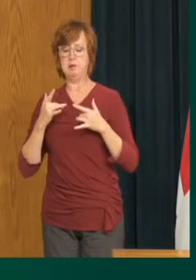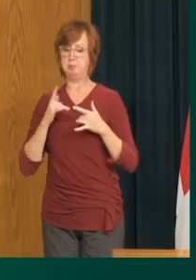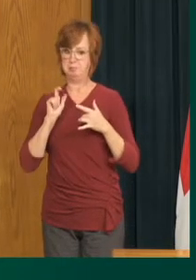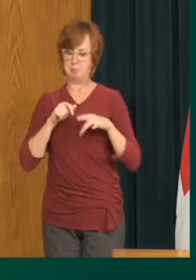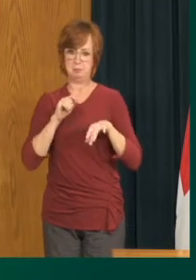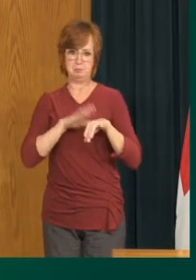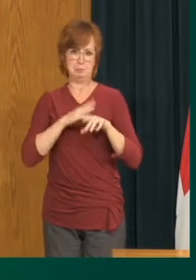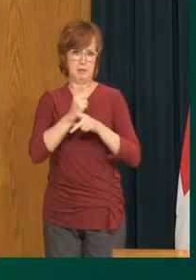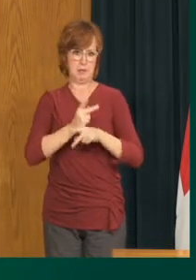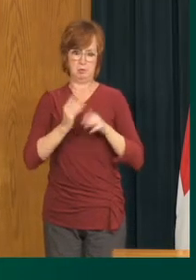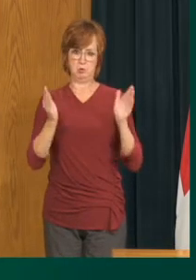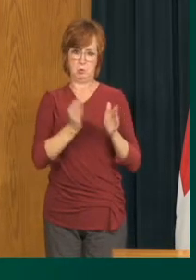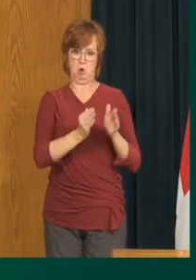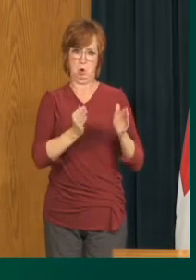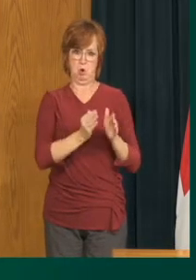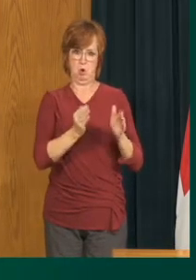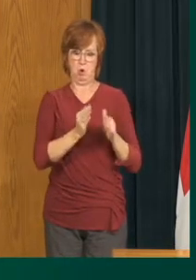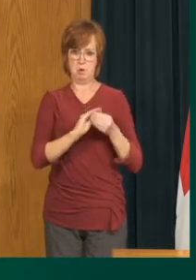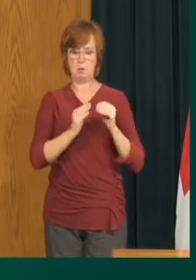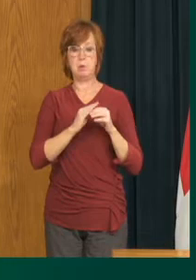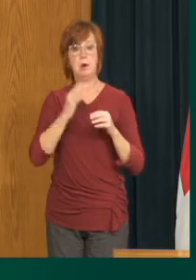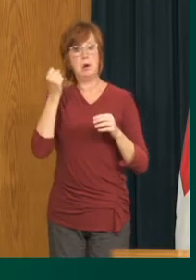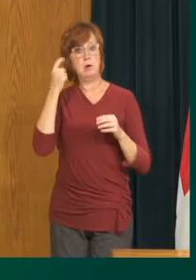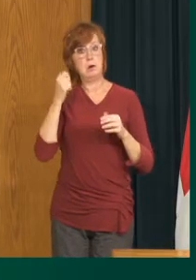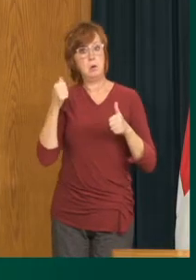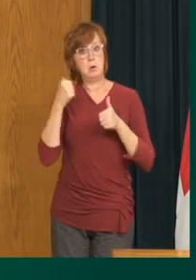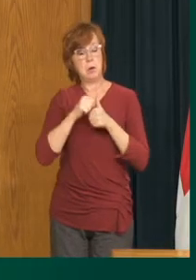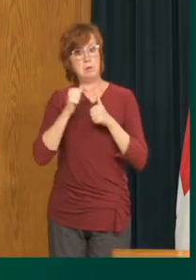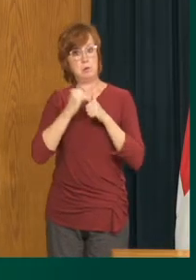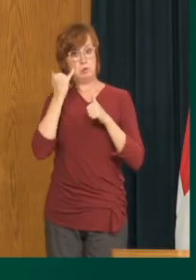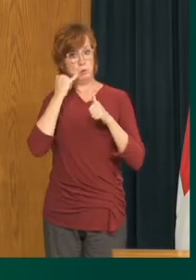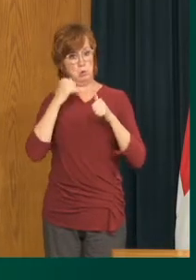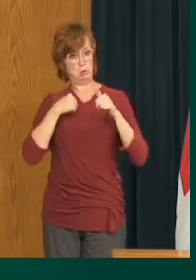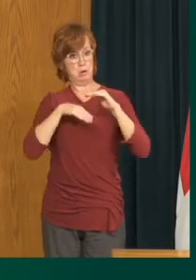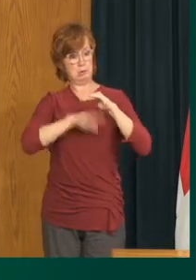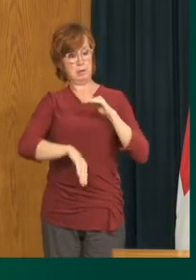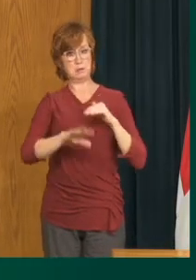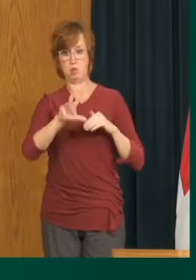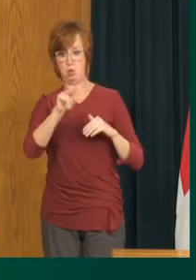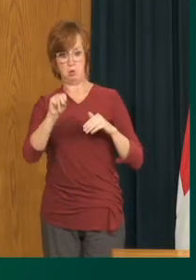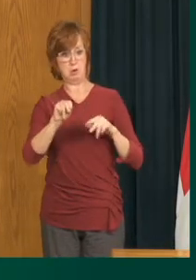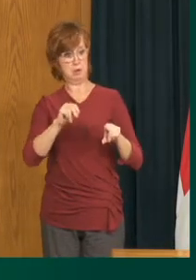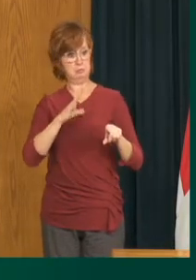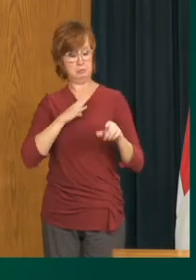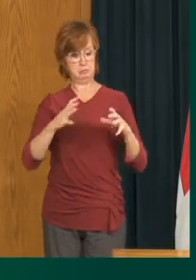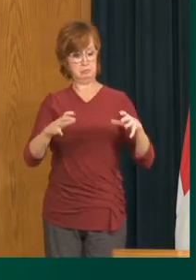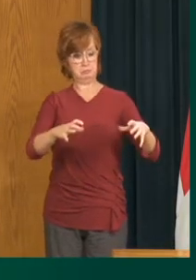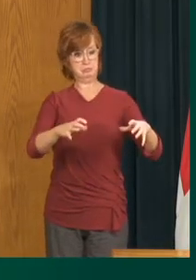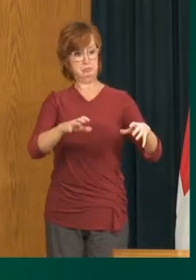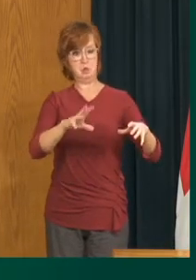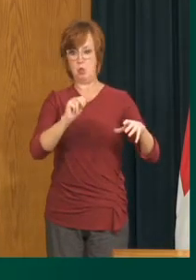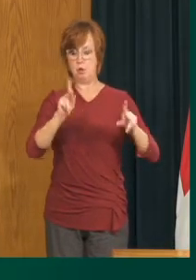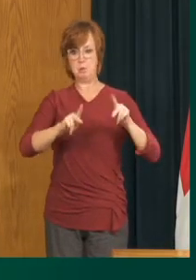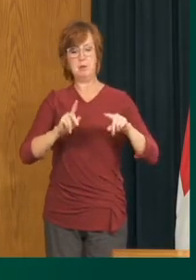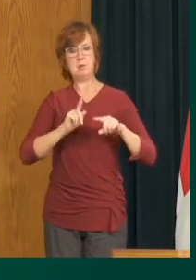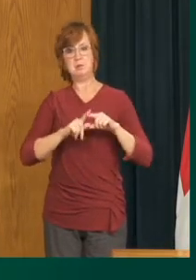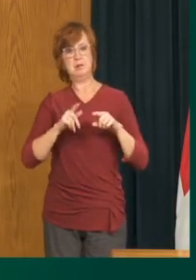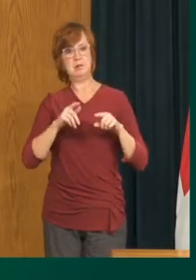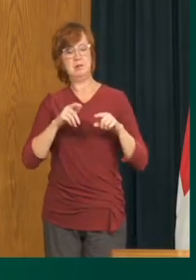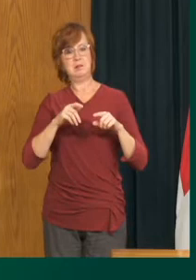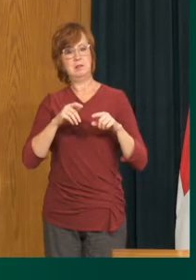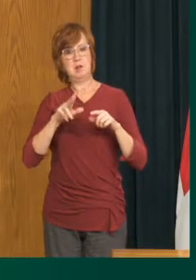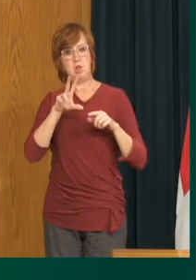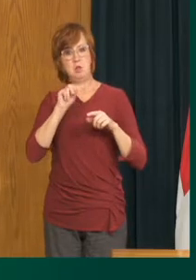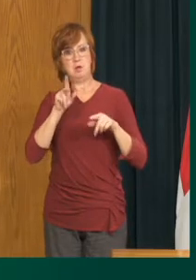that even if your gathering size is under the 30-person limit, you still have to ensure that there is proper physical